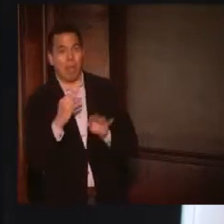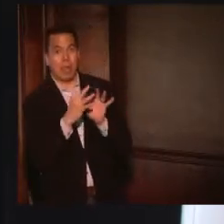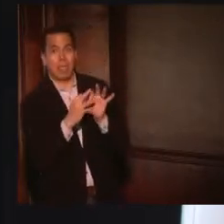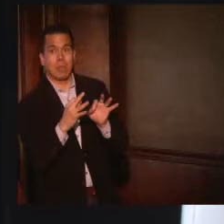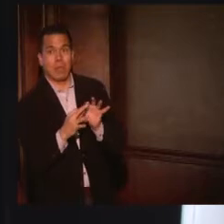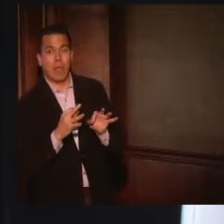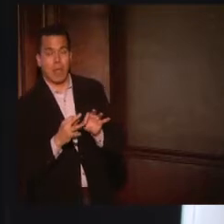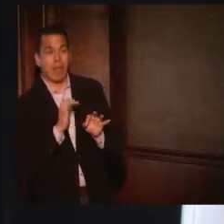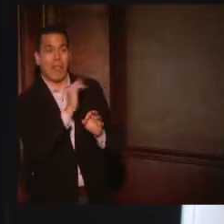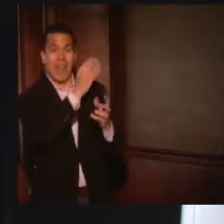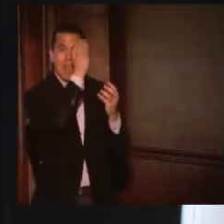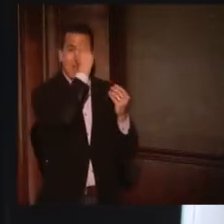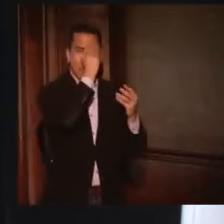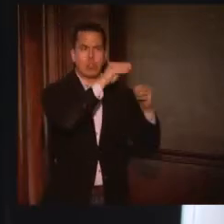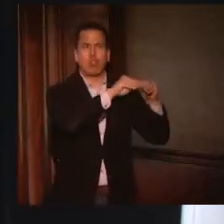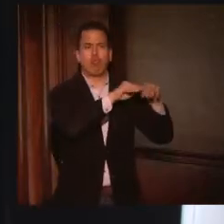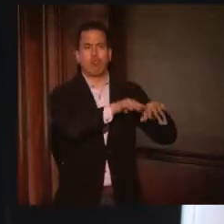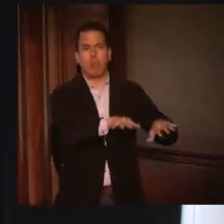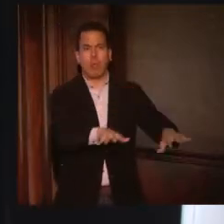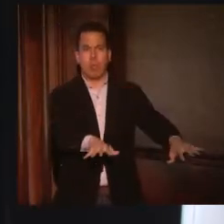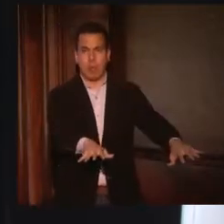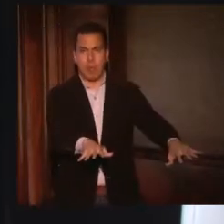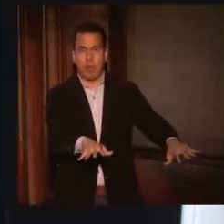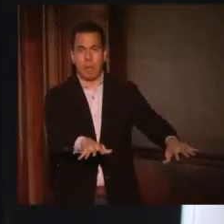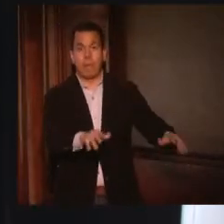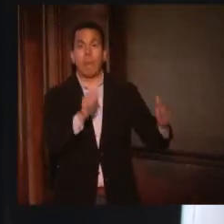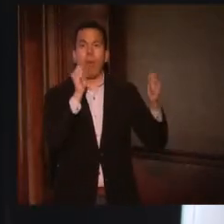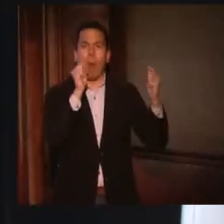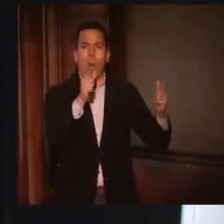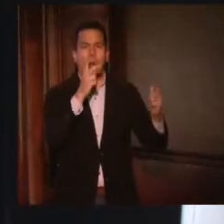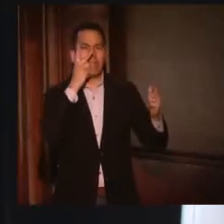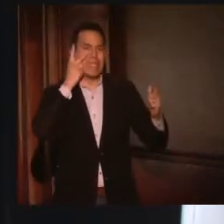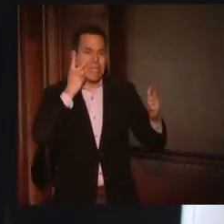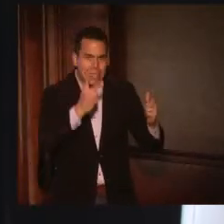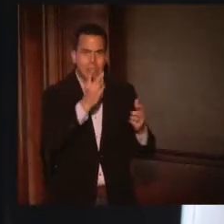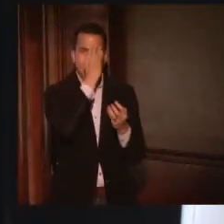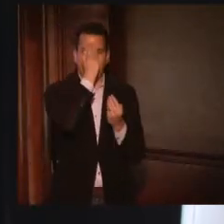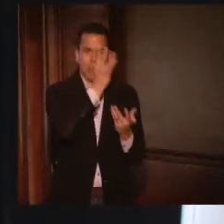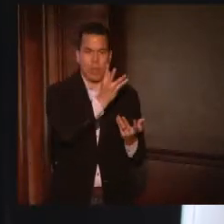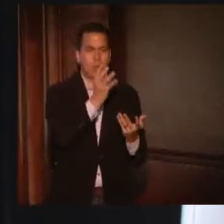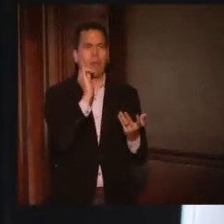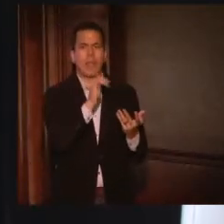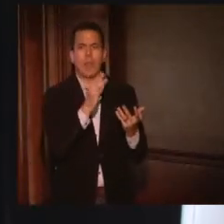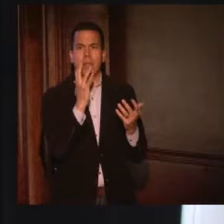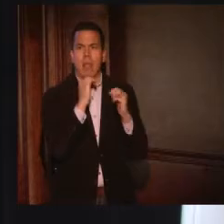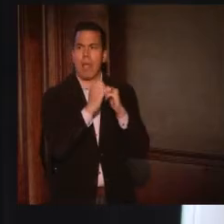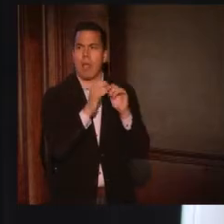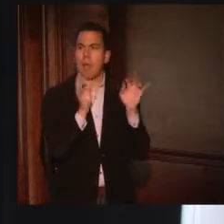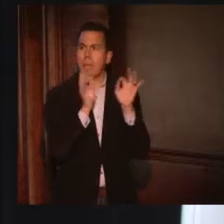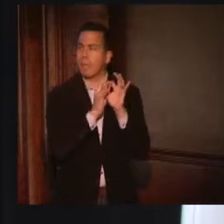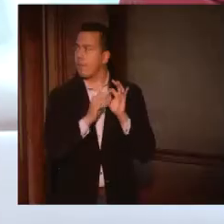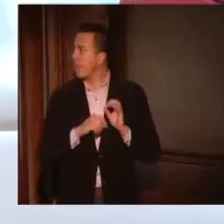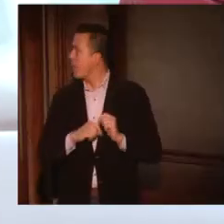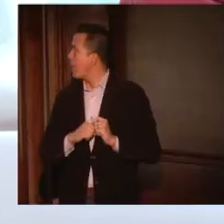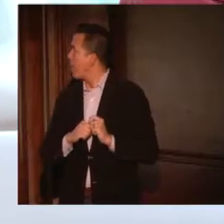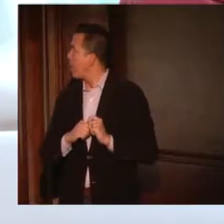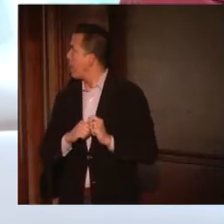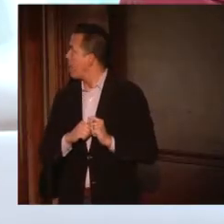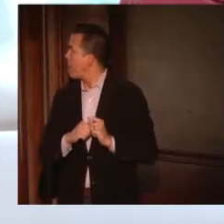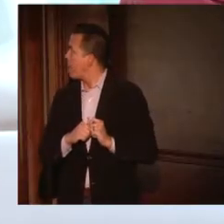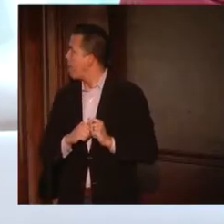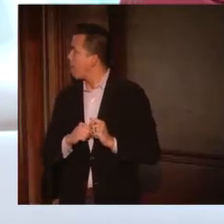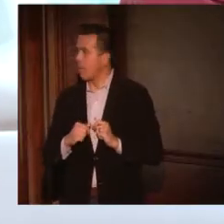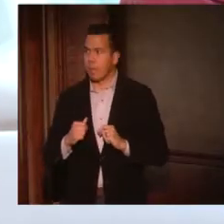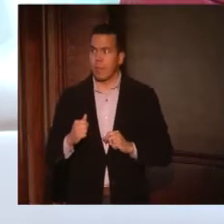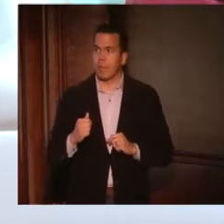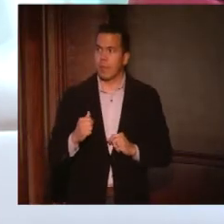As Ben said, is distributed. Mm-hmm. And I think if we see this as a real value for the security. And what about the kind of the resilience of that as well? You're talking